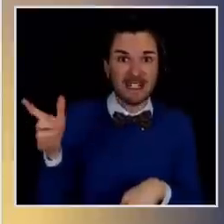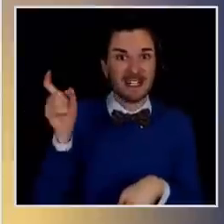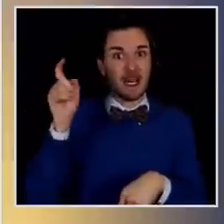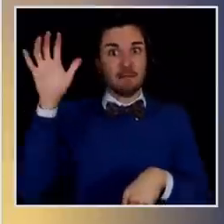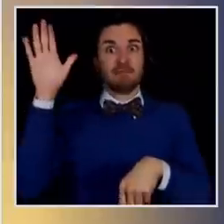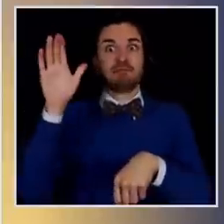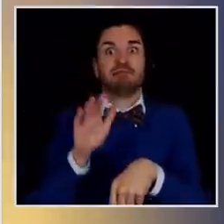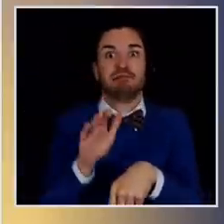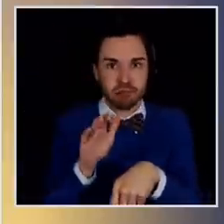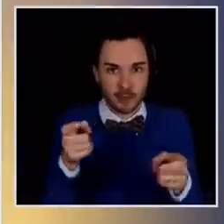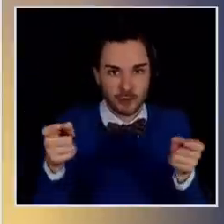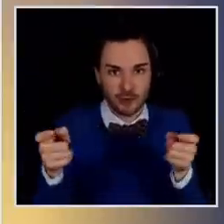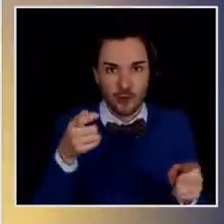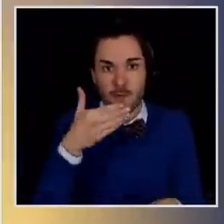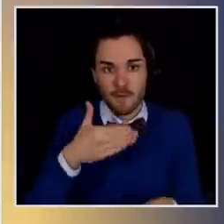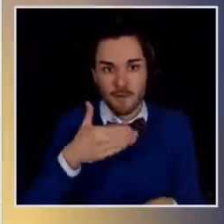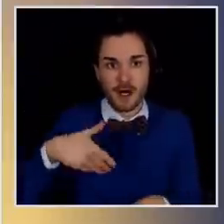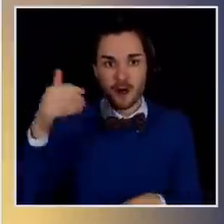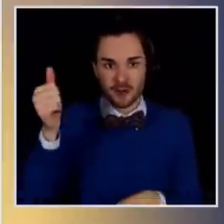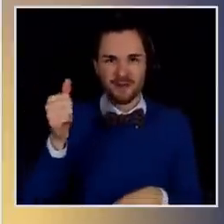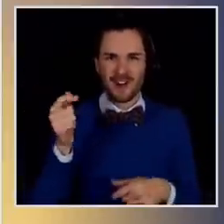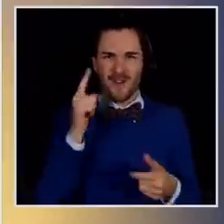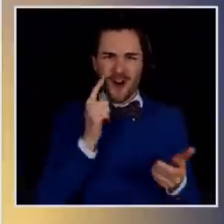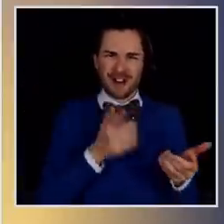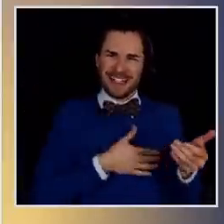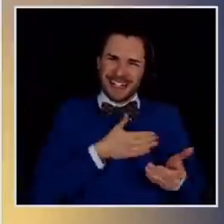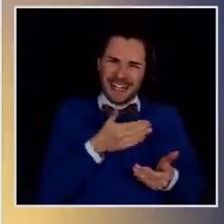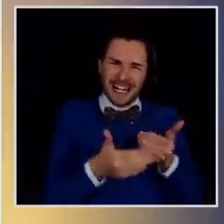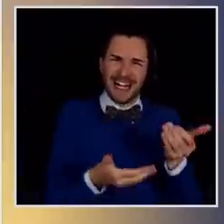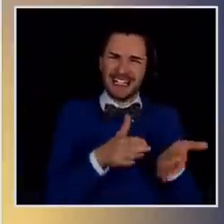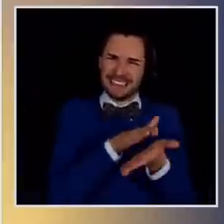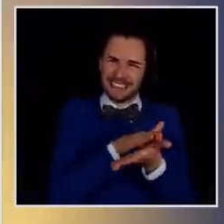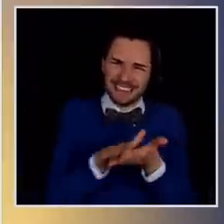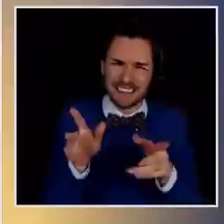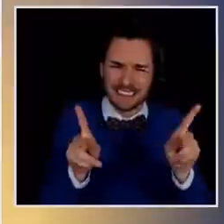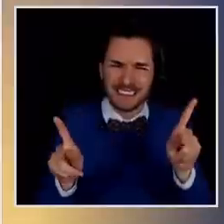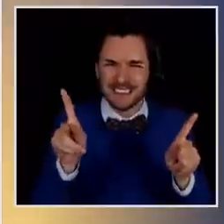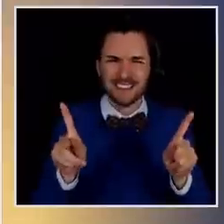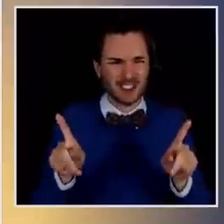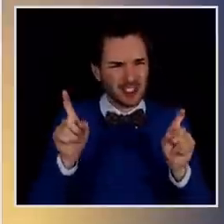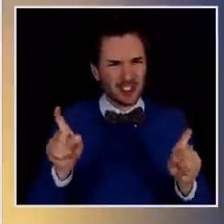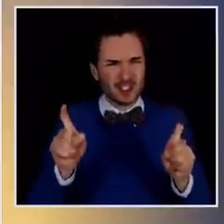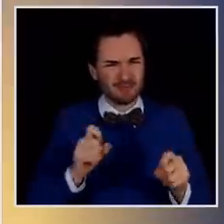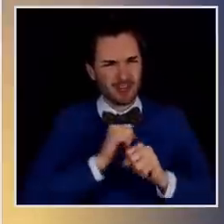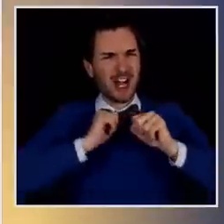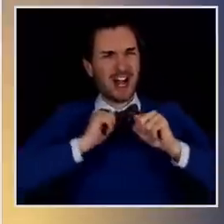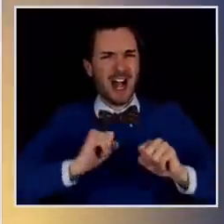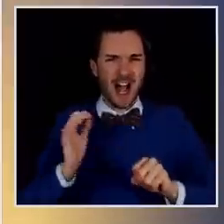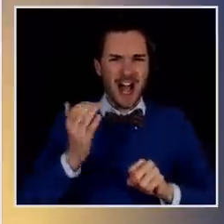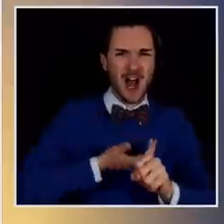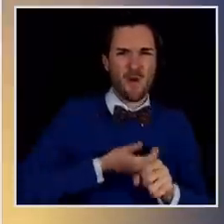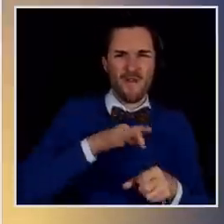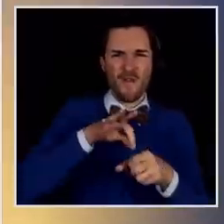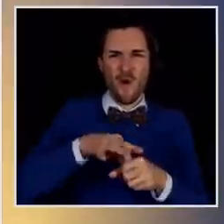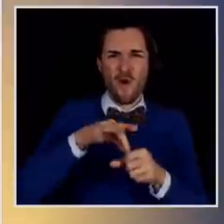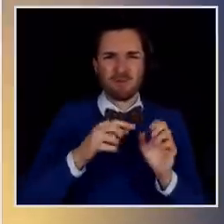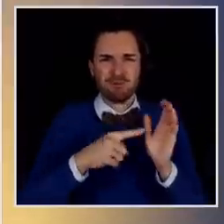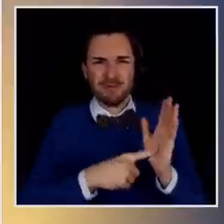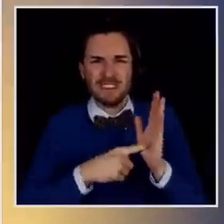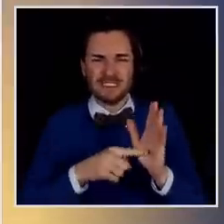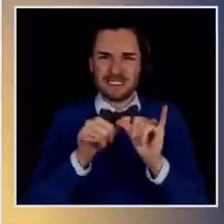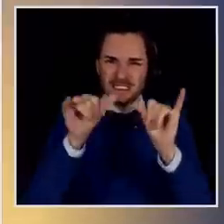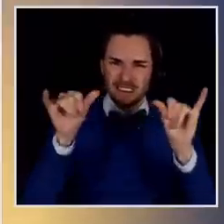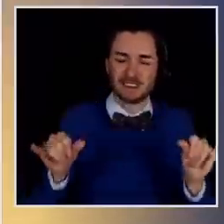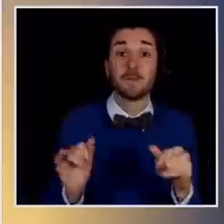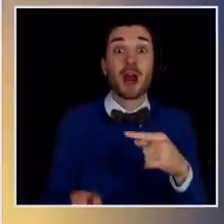The battle to restore decency, defend democracy, and give everybody in this country a fair shot. That's all they're asking